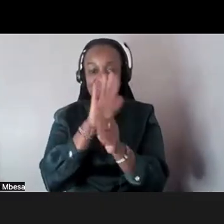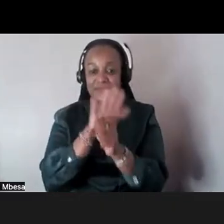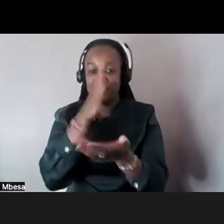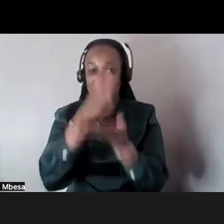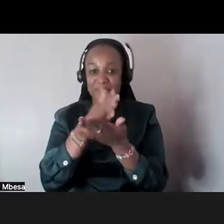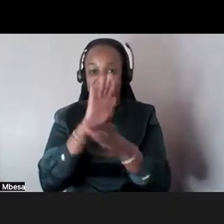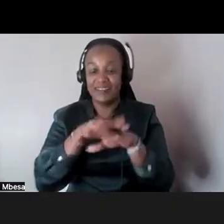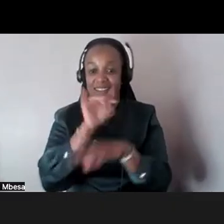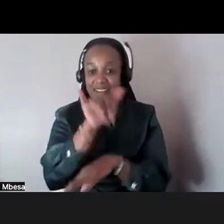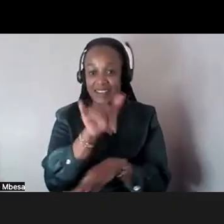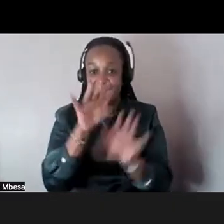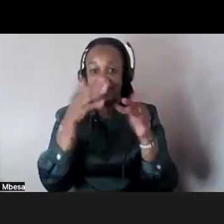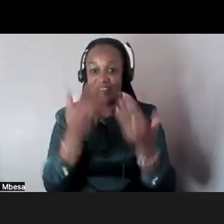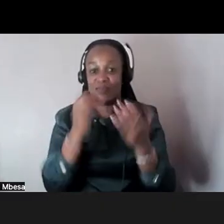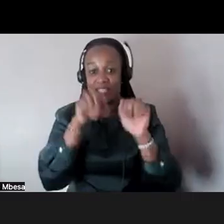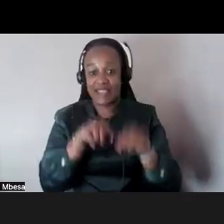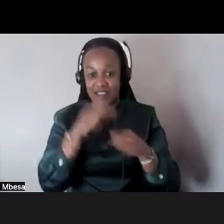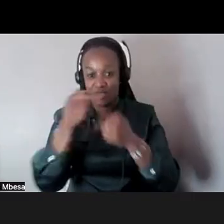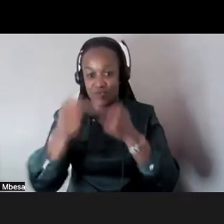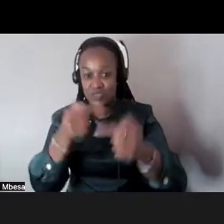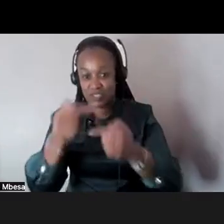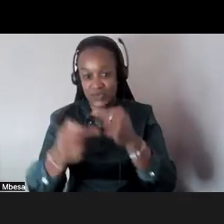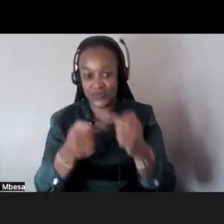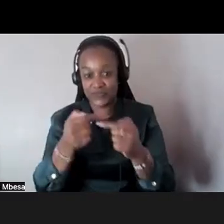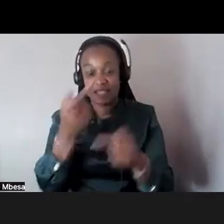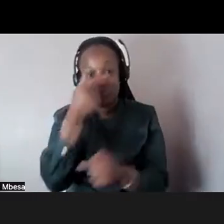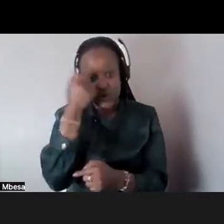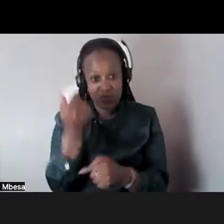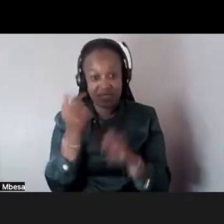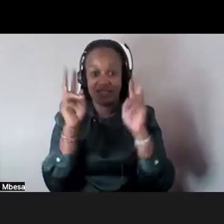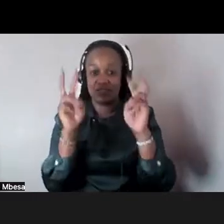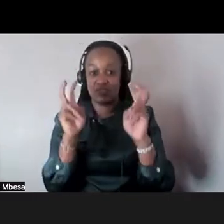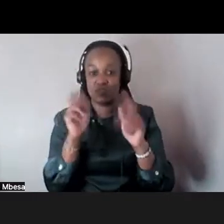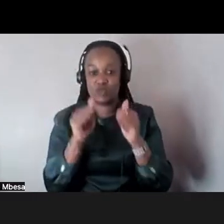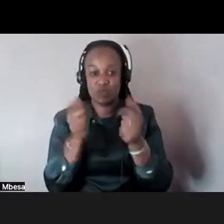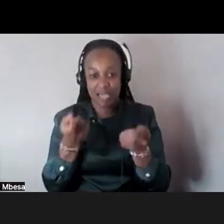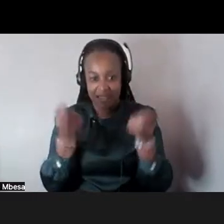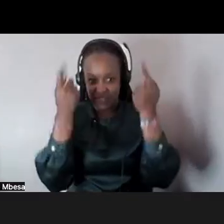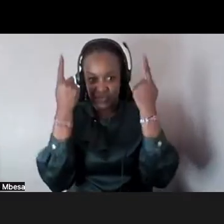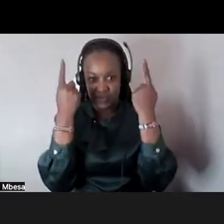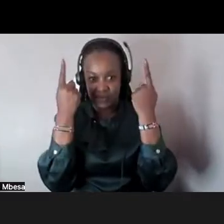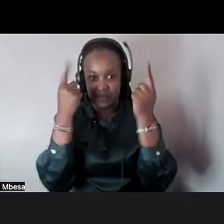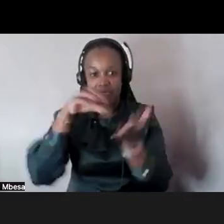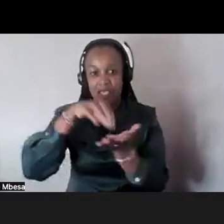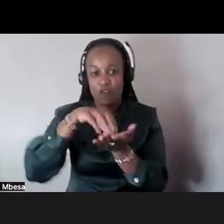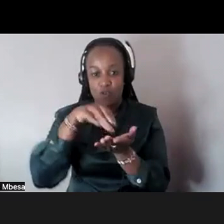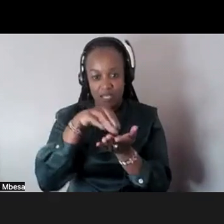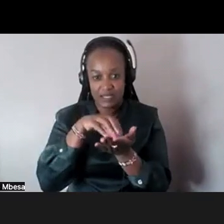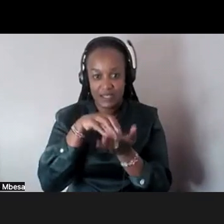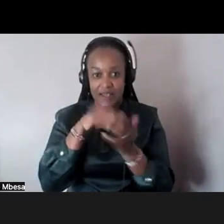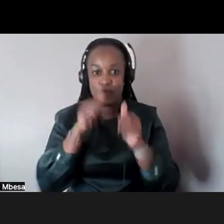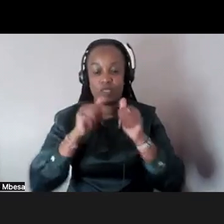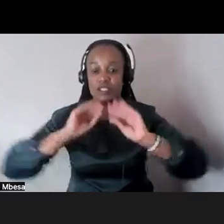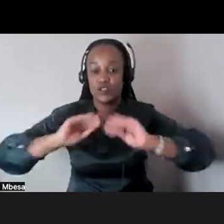We move on because one of the issues we understood is that the content that is taught in the universities